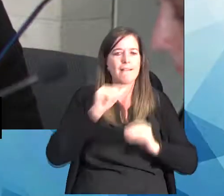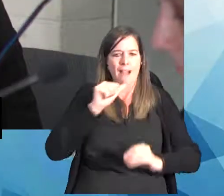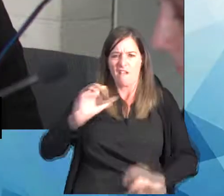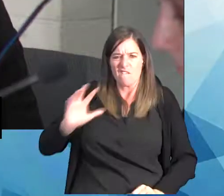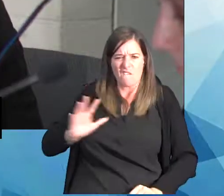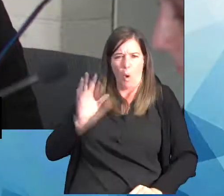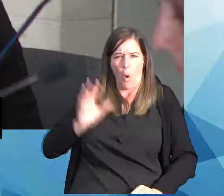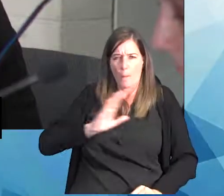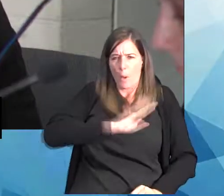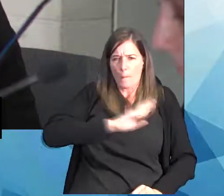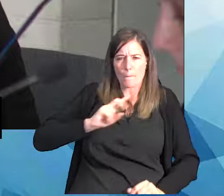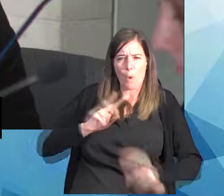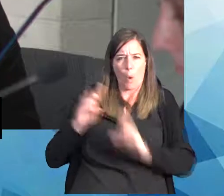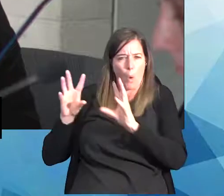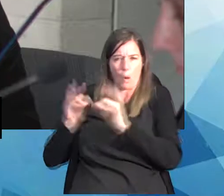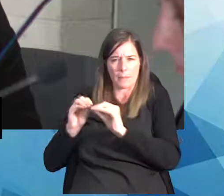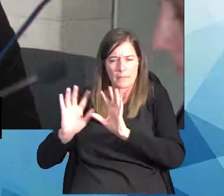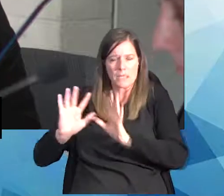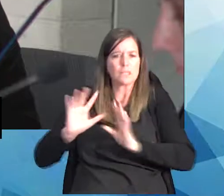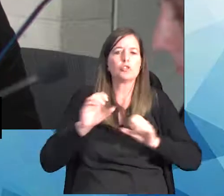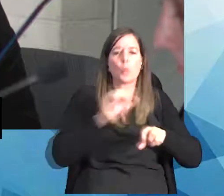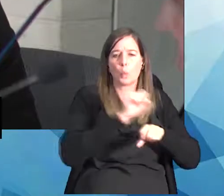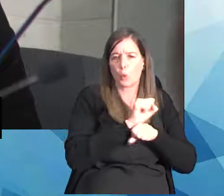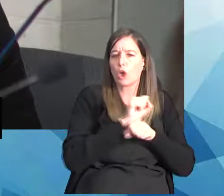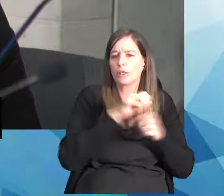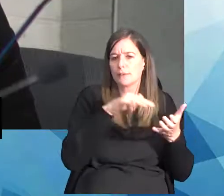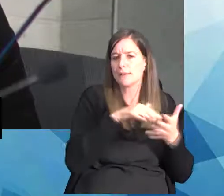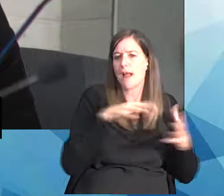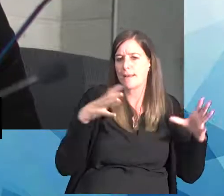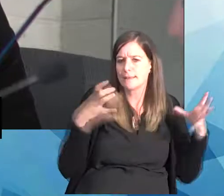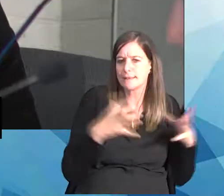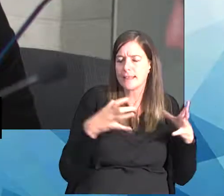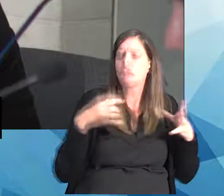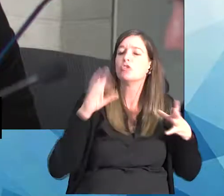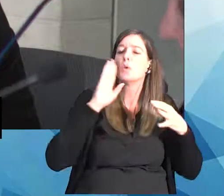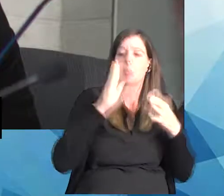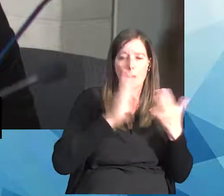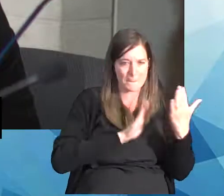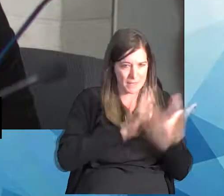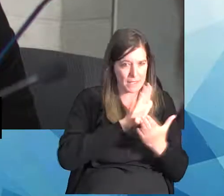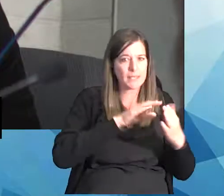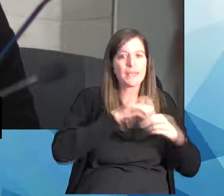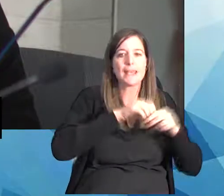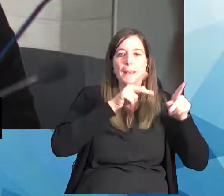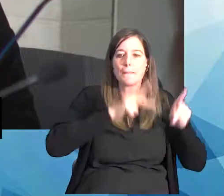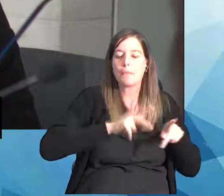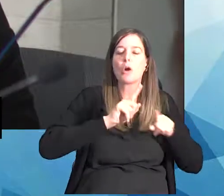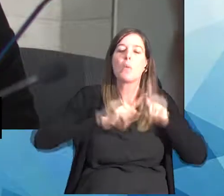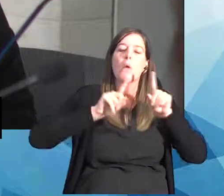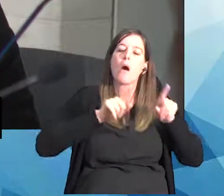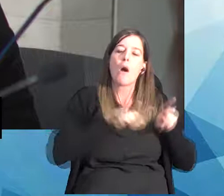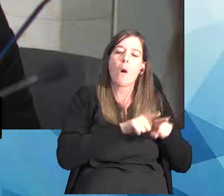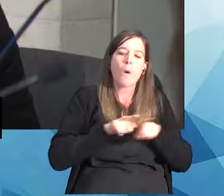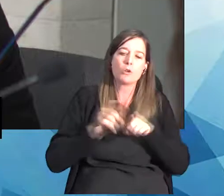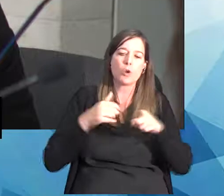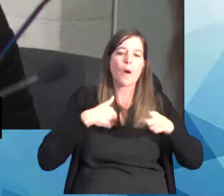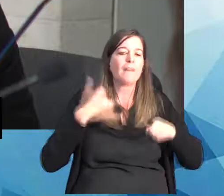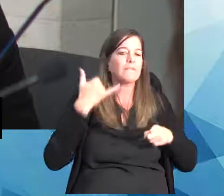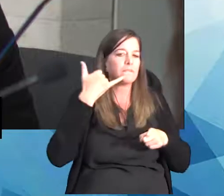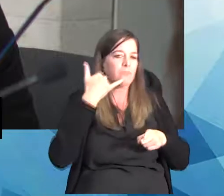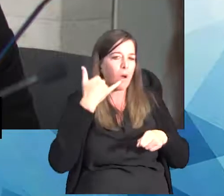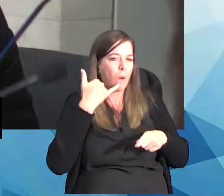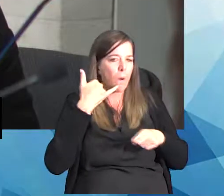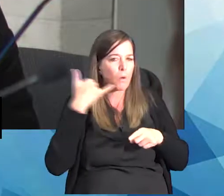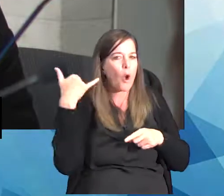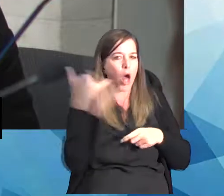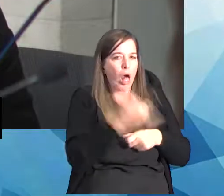meetings. There will be it's in person, but there will be a telephonic option. It won't, if you can't join in